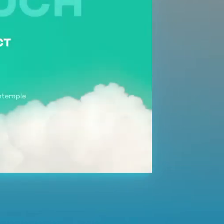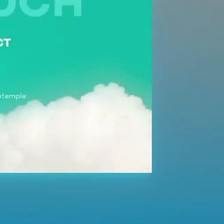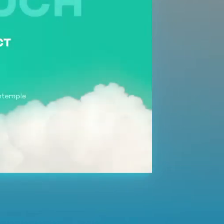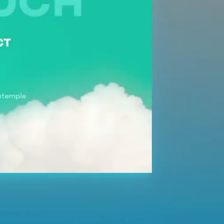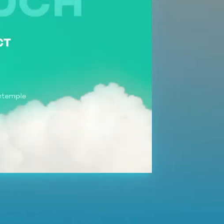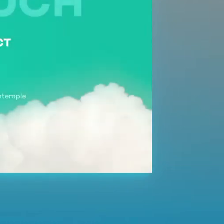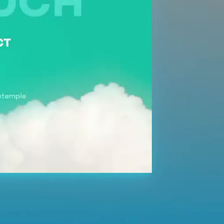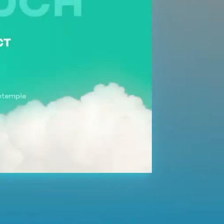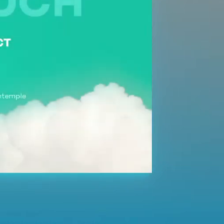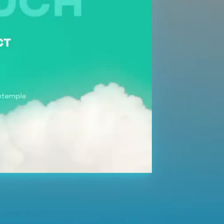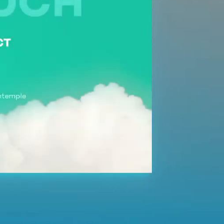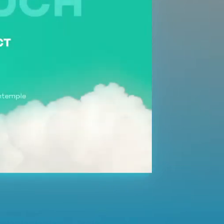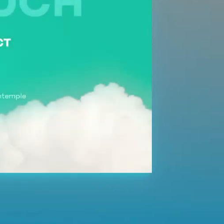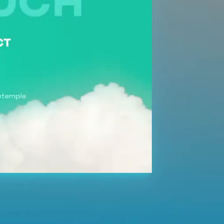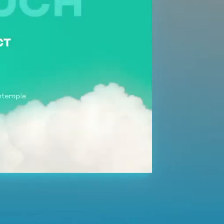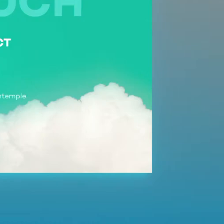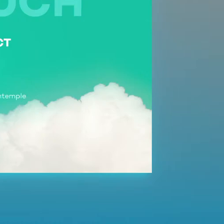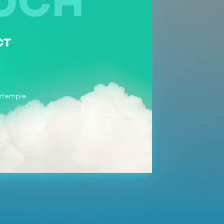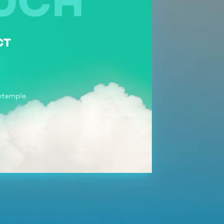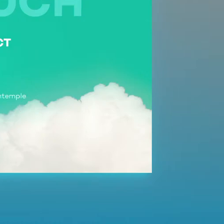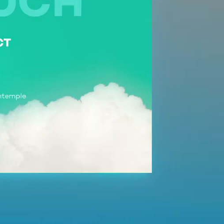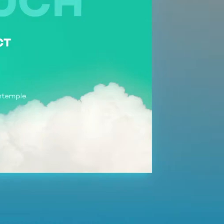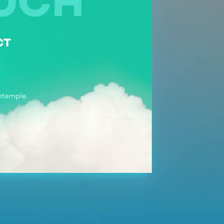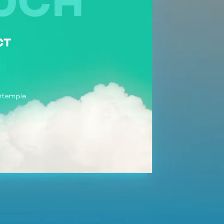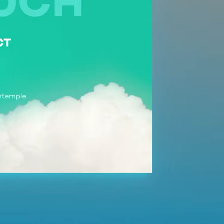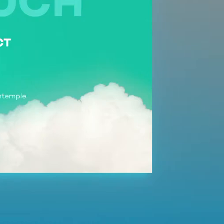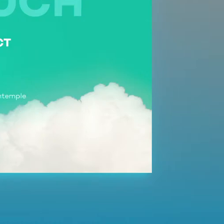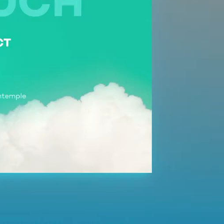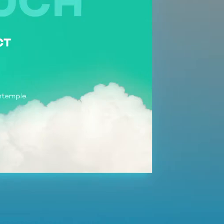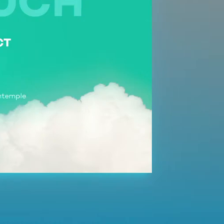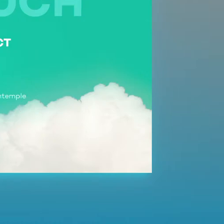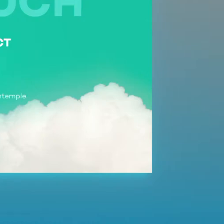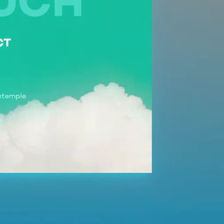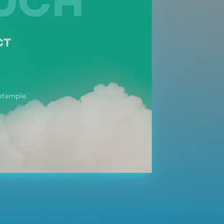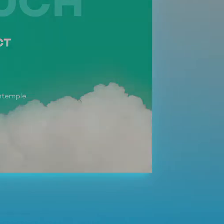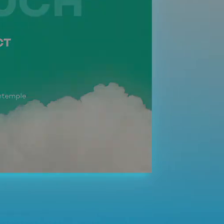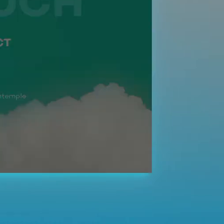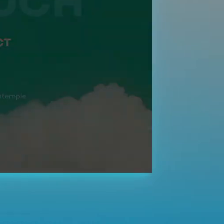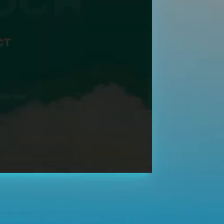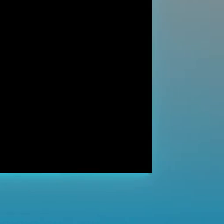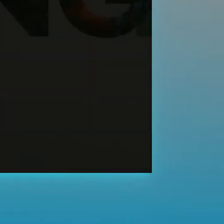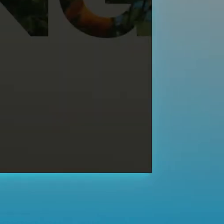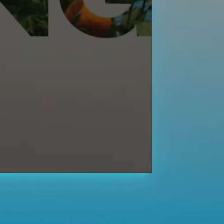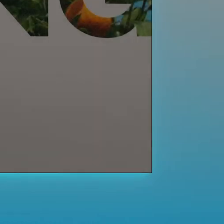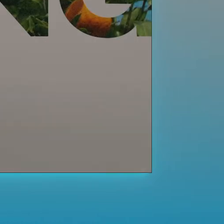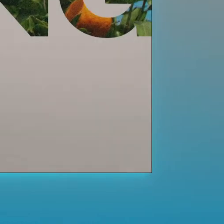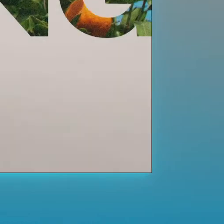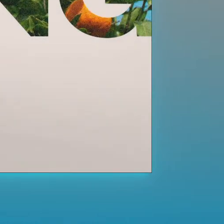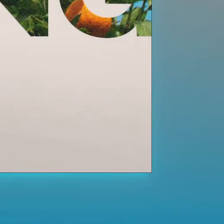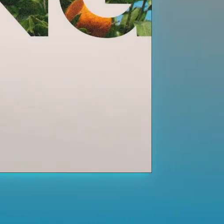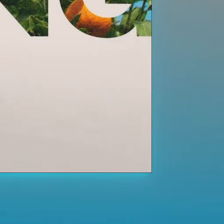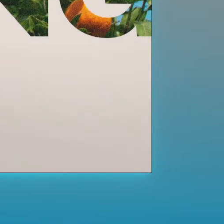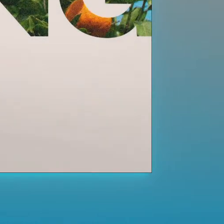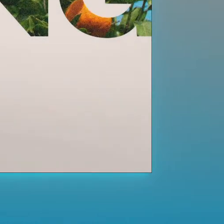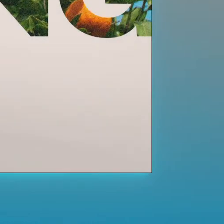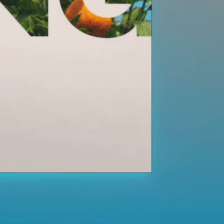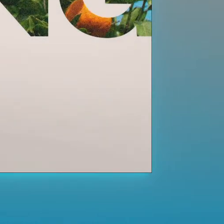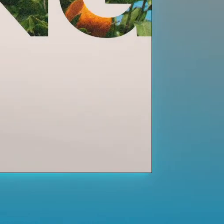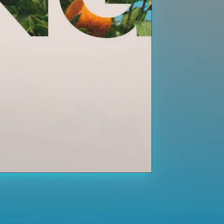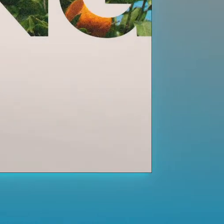in your name. There's salvation in your name. Woo, if we just glide